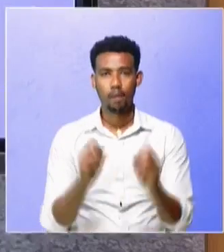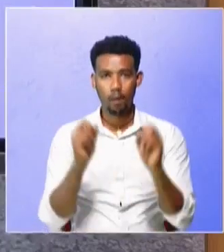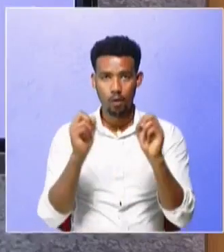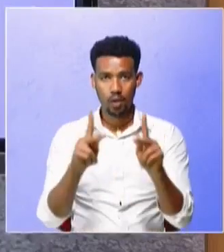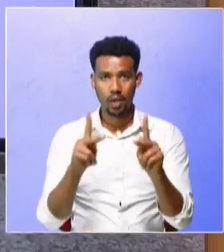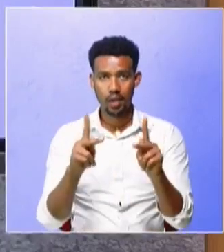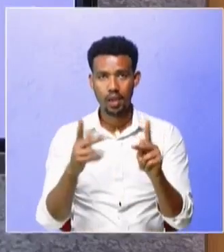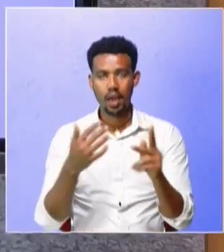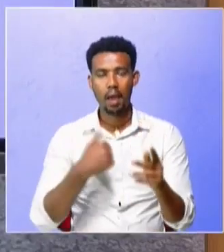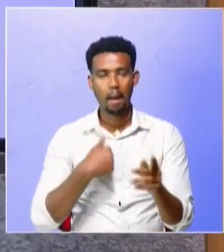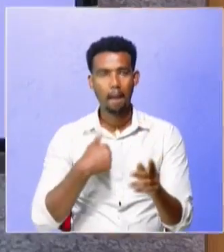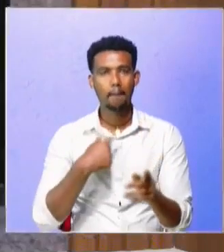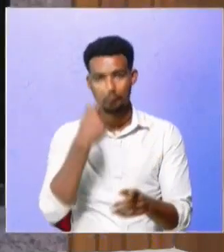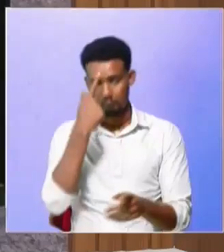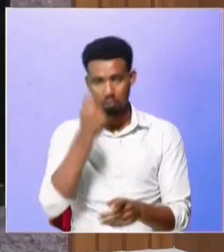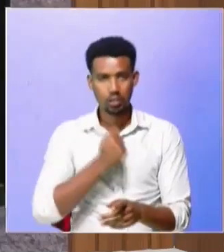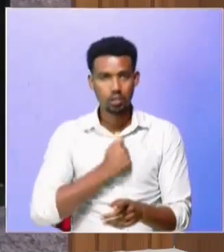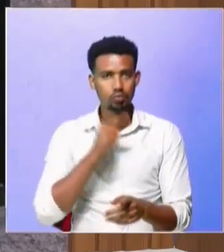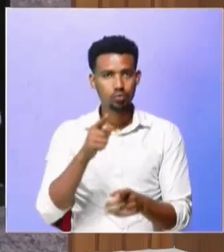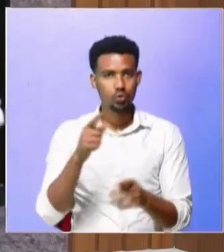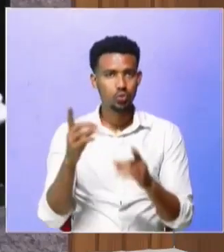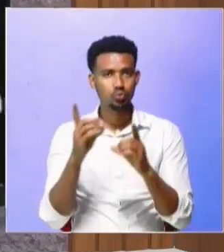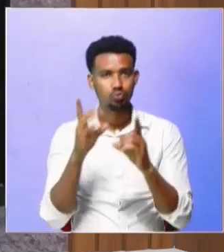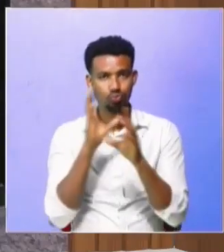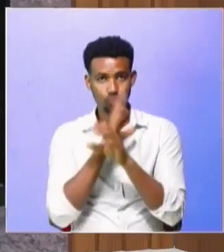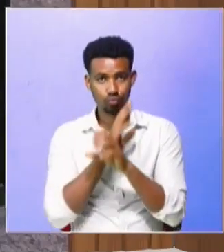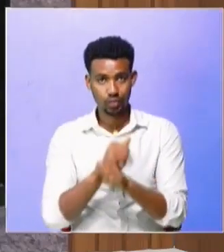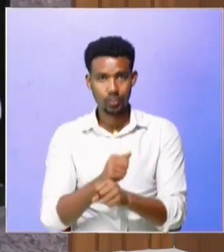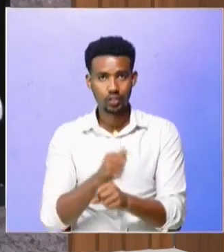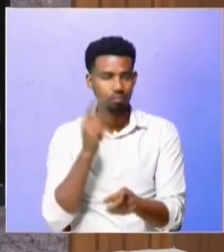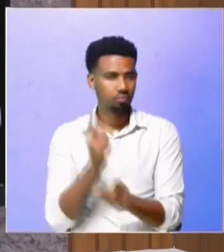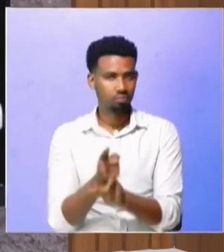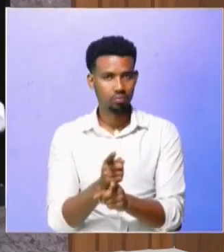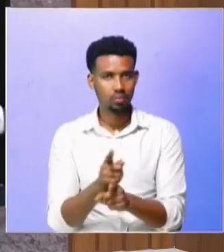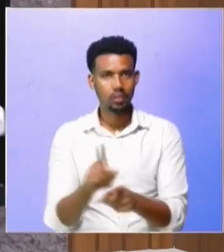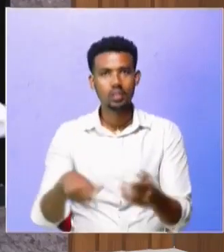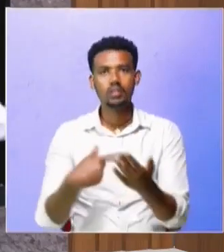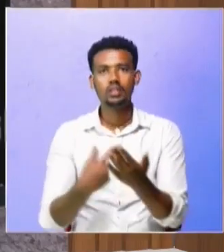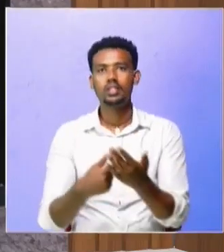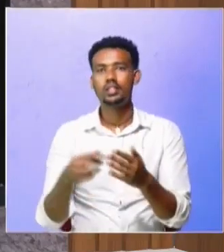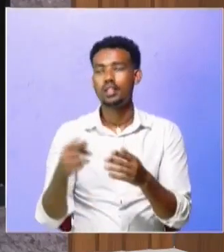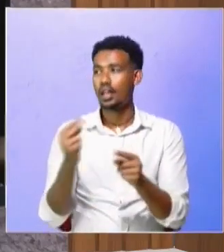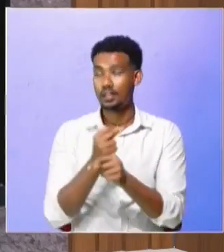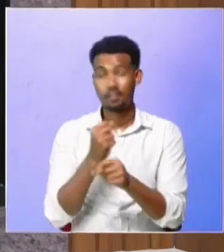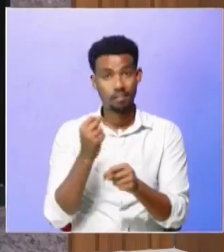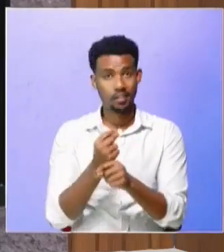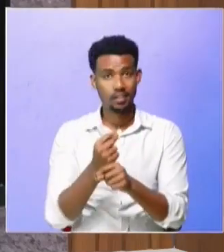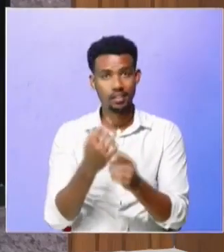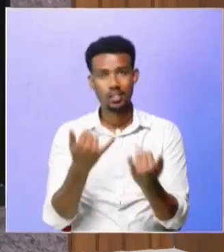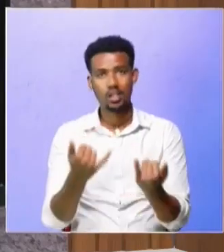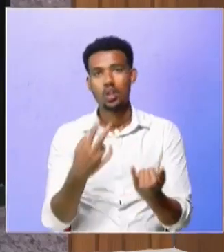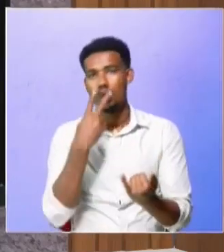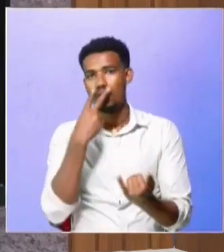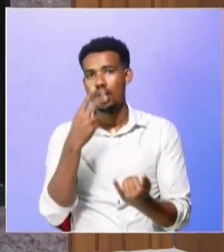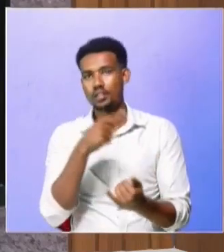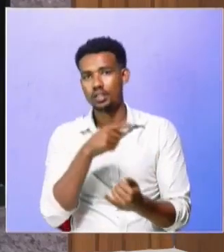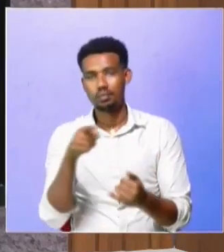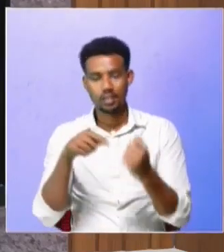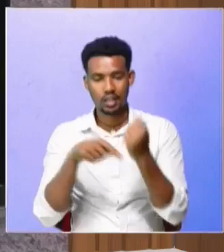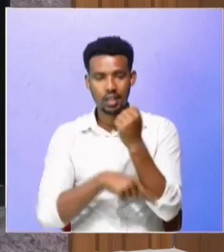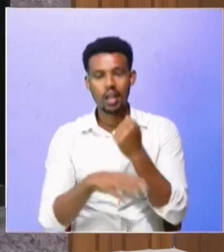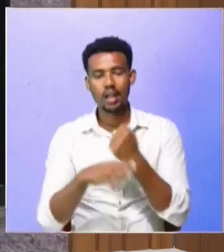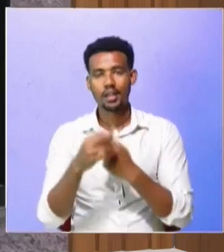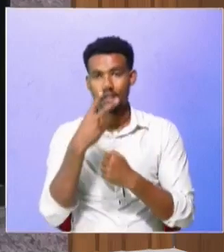Okay, I am sure you did a wonderful job of doing these exercises, activities. Let us look at them in detail and